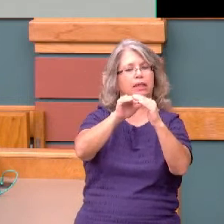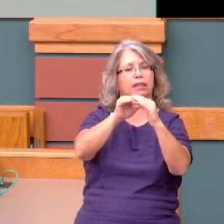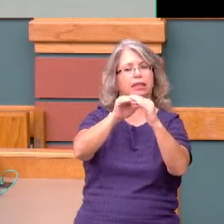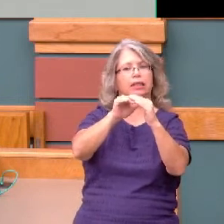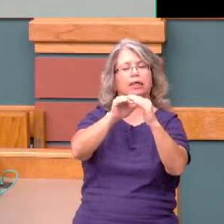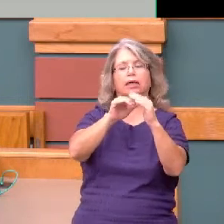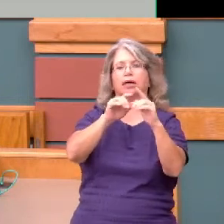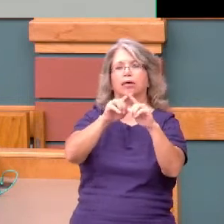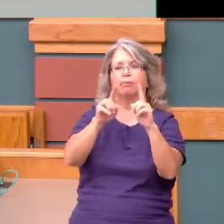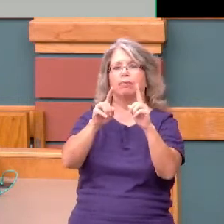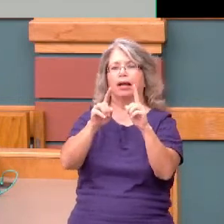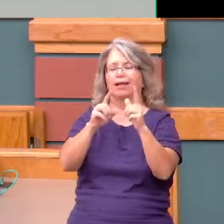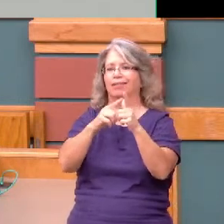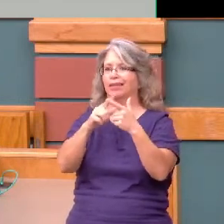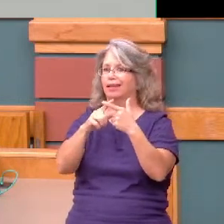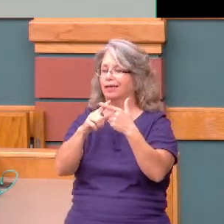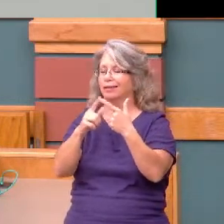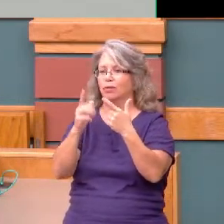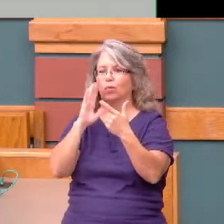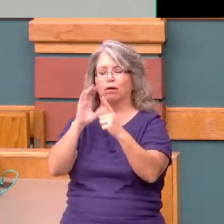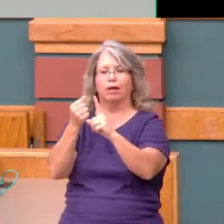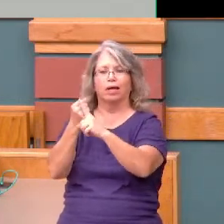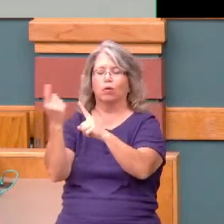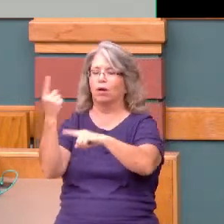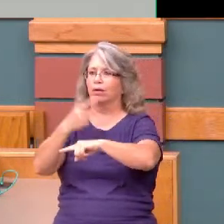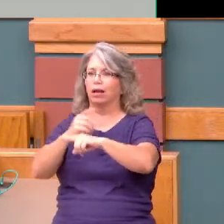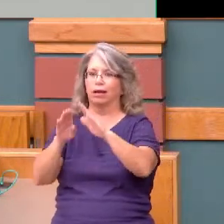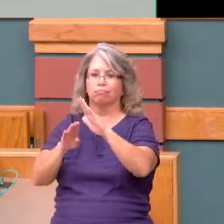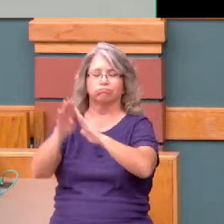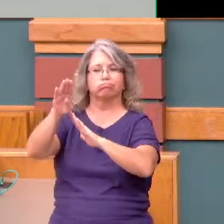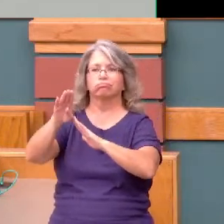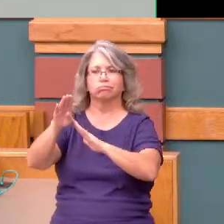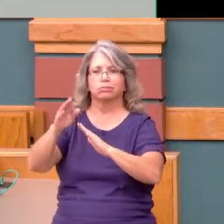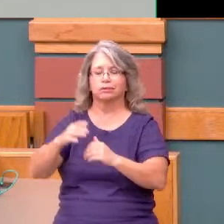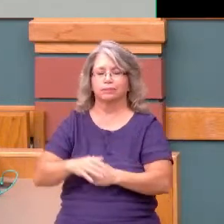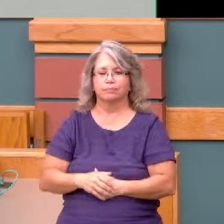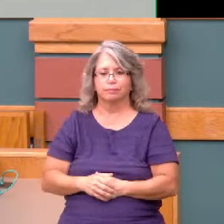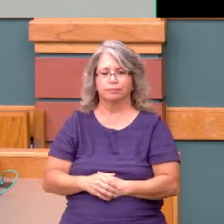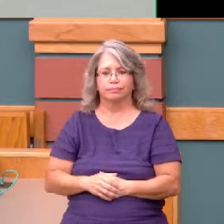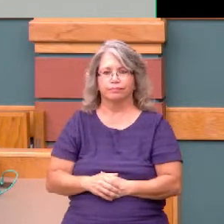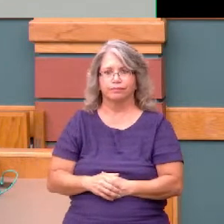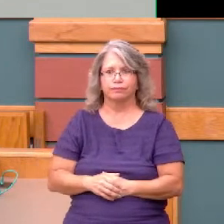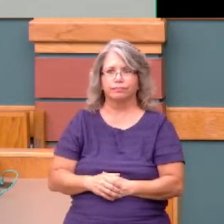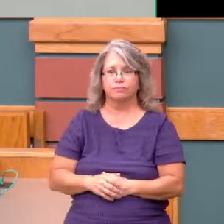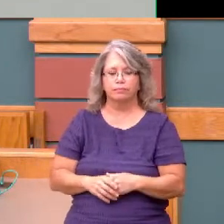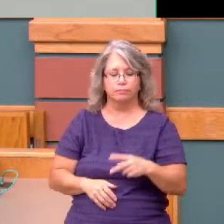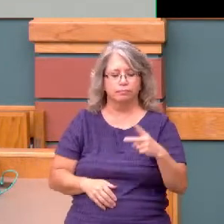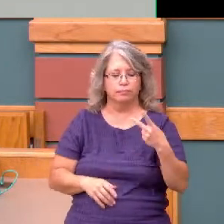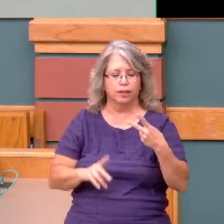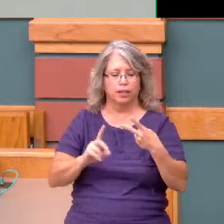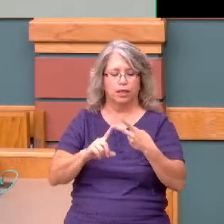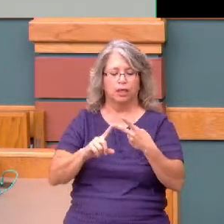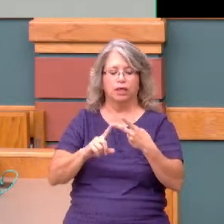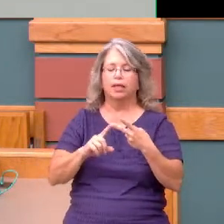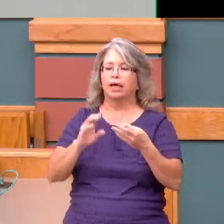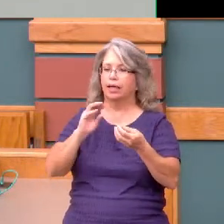at the very least that we might be close to a peak. Secondly, hospitalizations are still